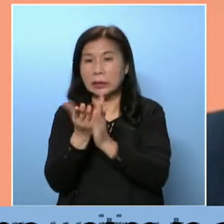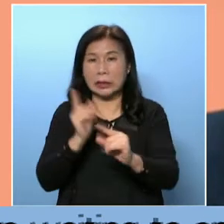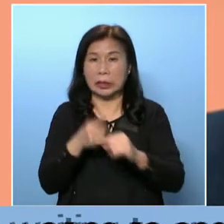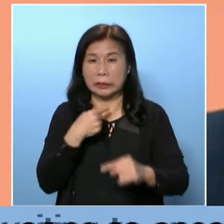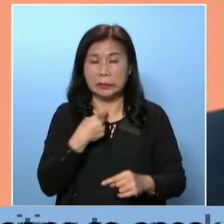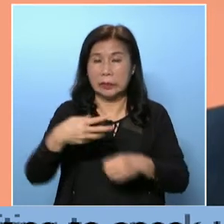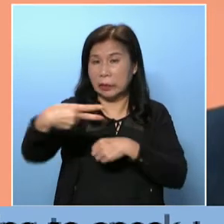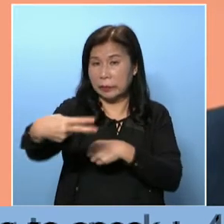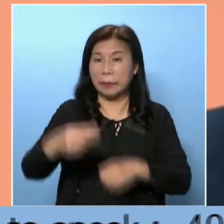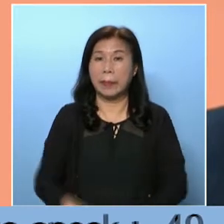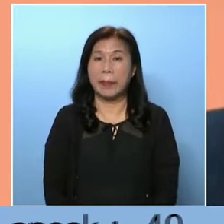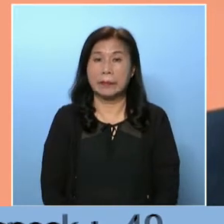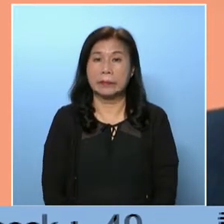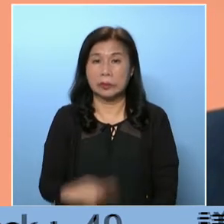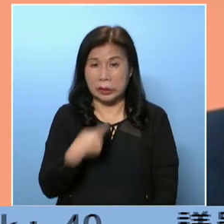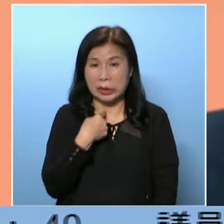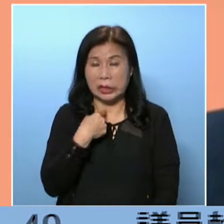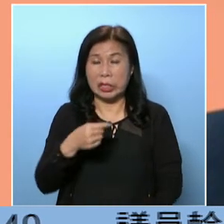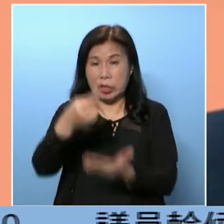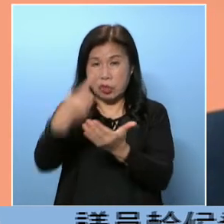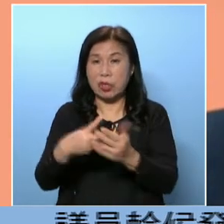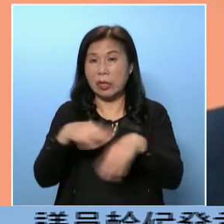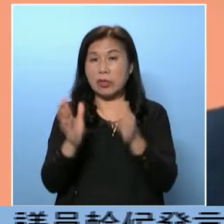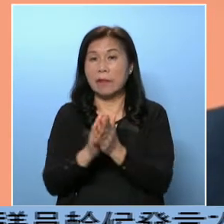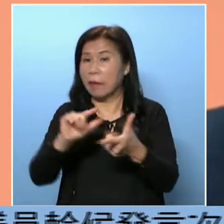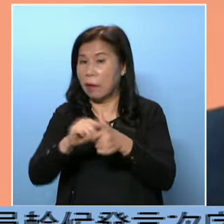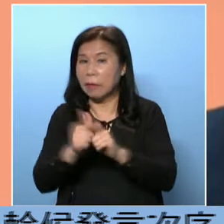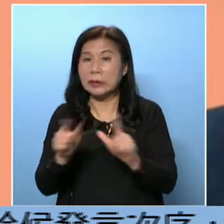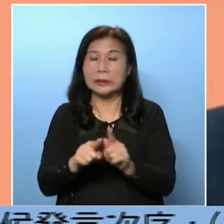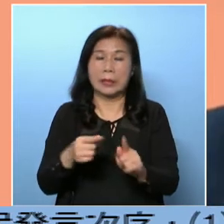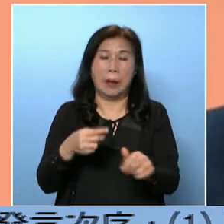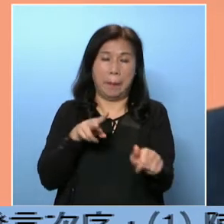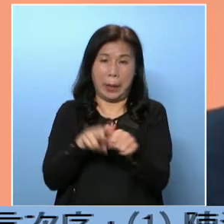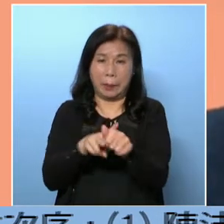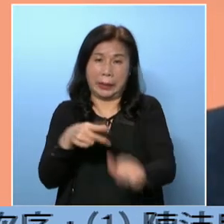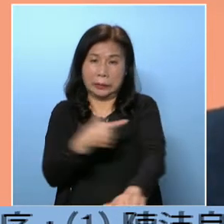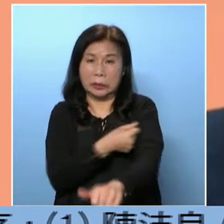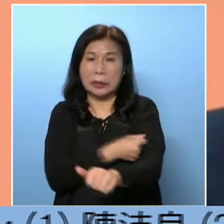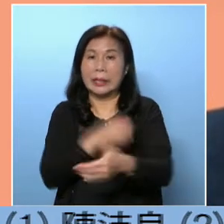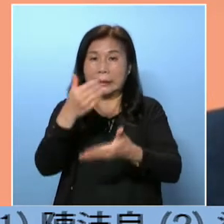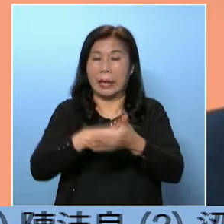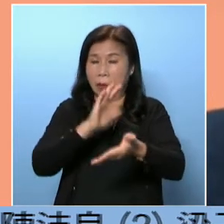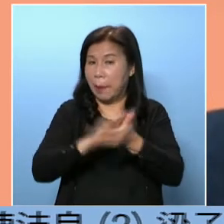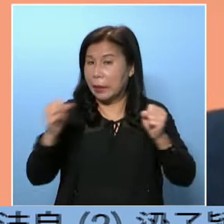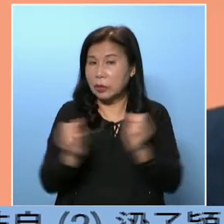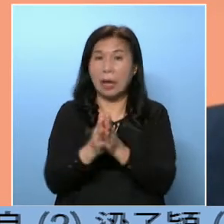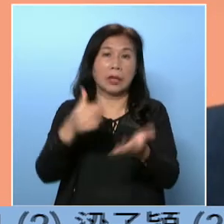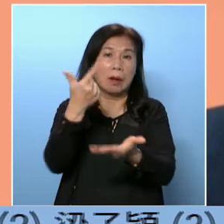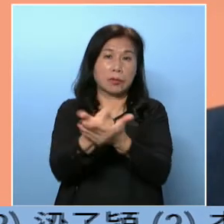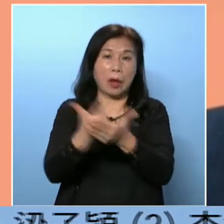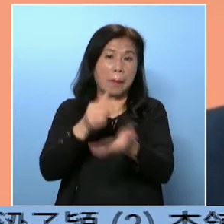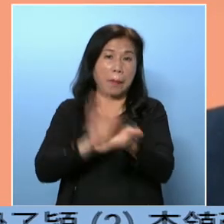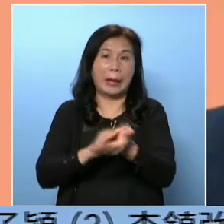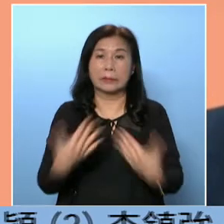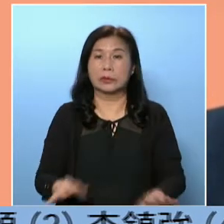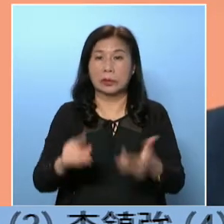restriction and testing operations, and we have to provide support for those caught in a lockdown. And also, we have to exhaust every measure